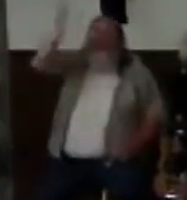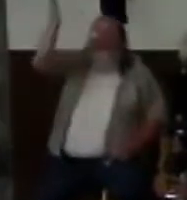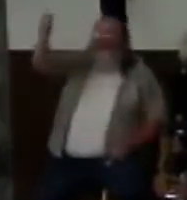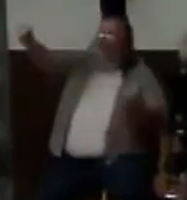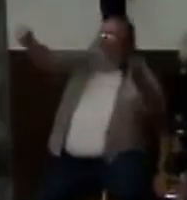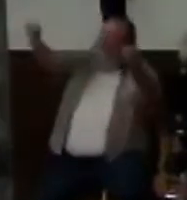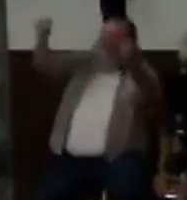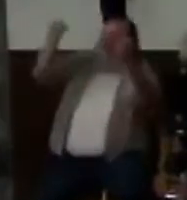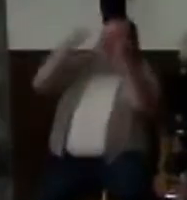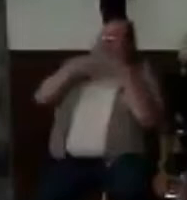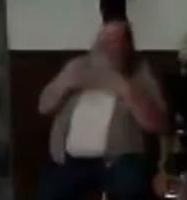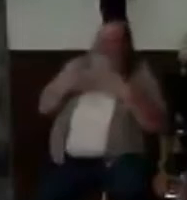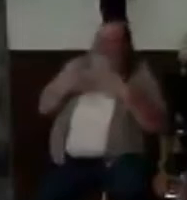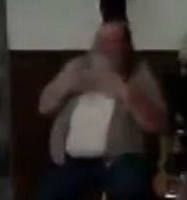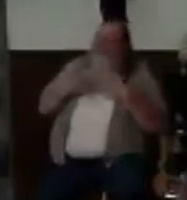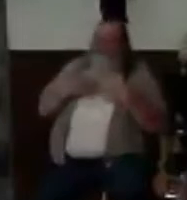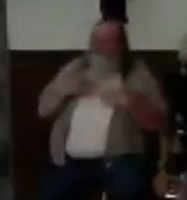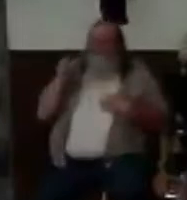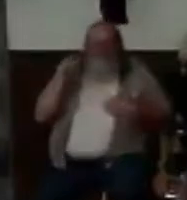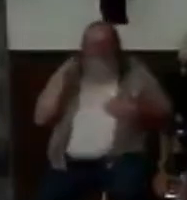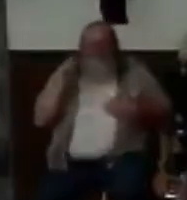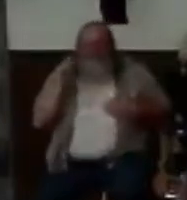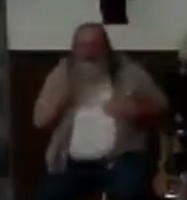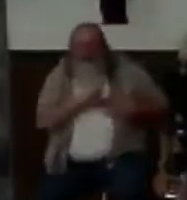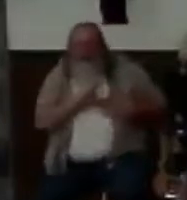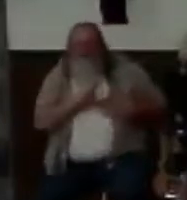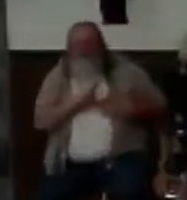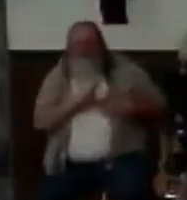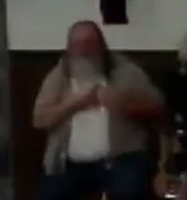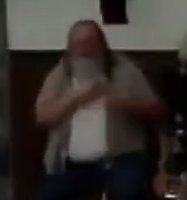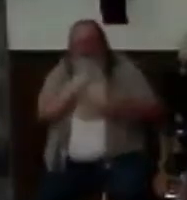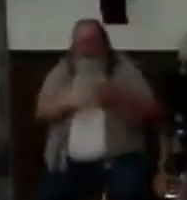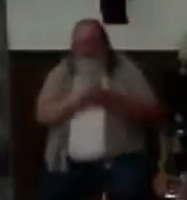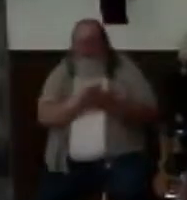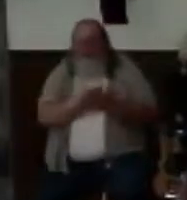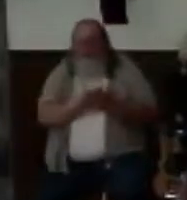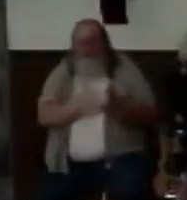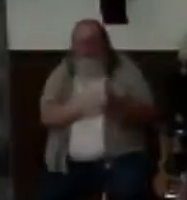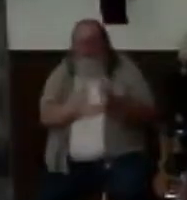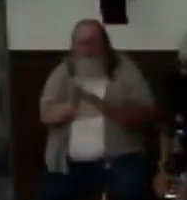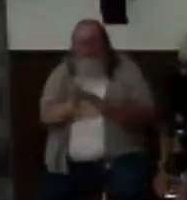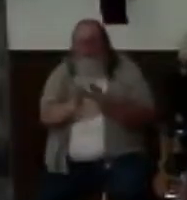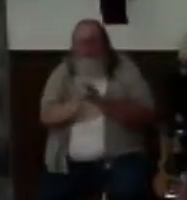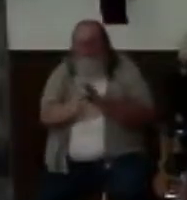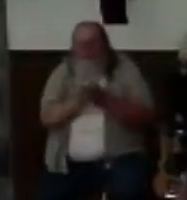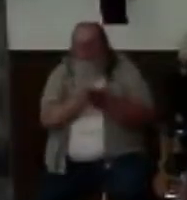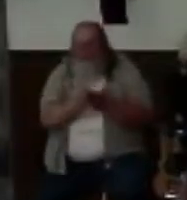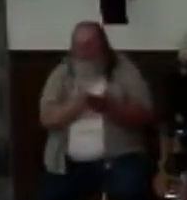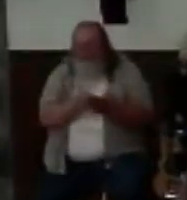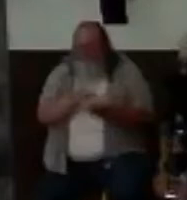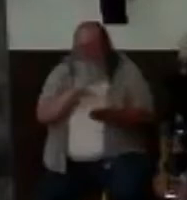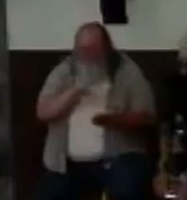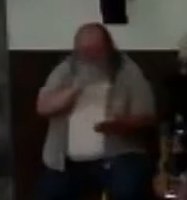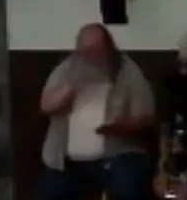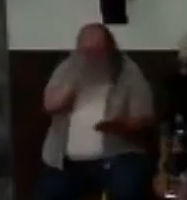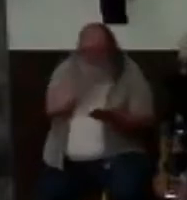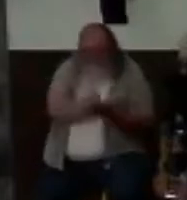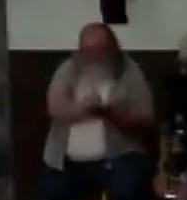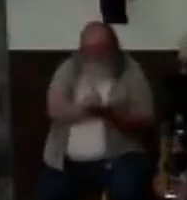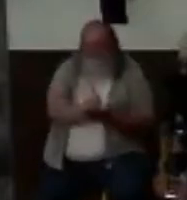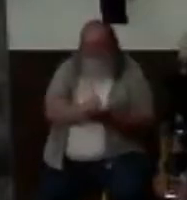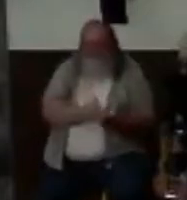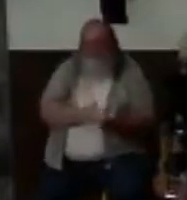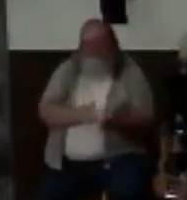of itself. Every single Bible-believing Jesus follower could just come together. But there's nothing like this